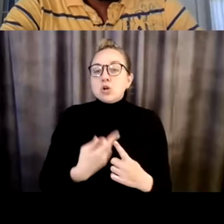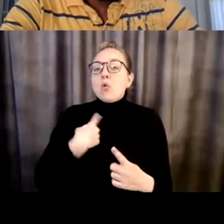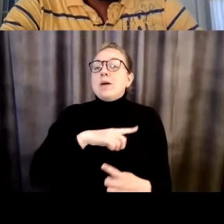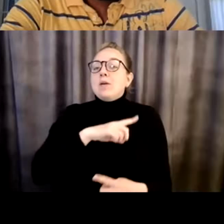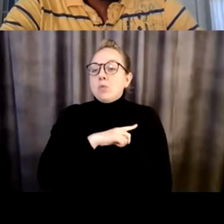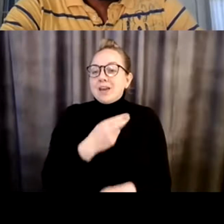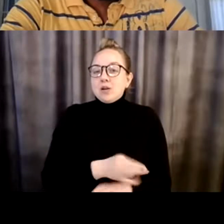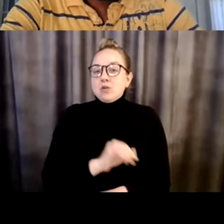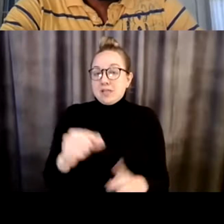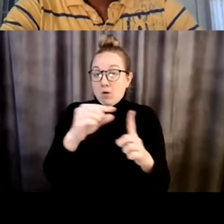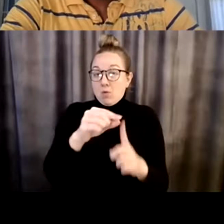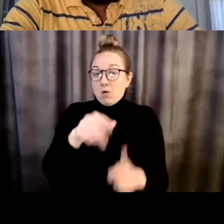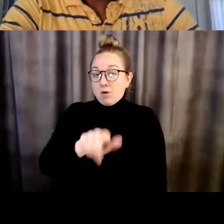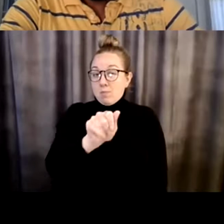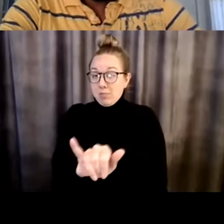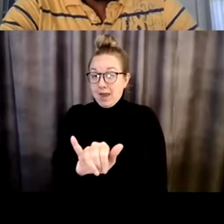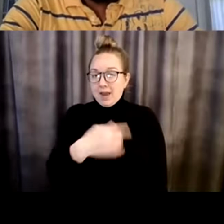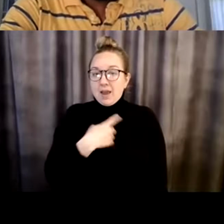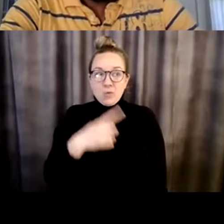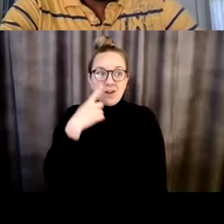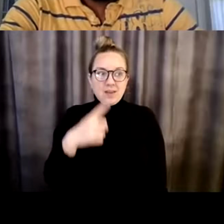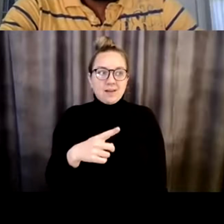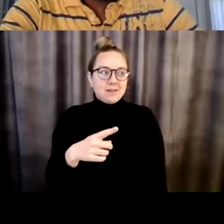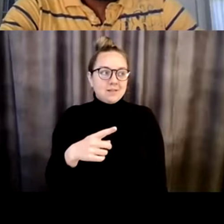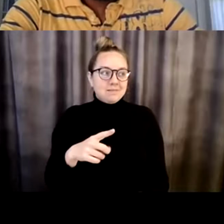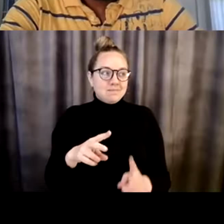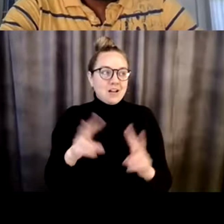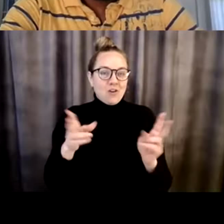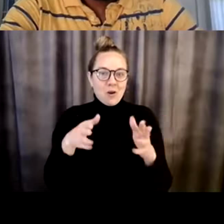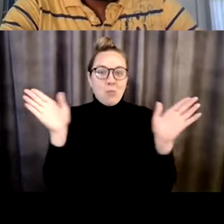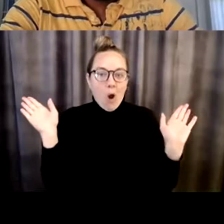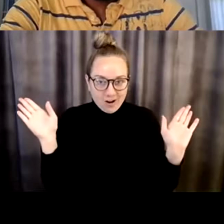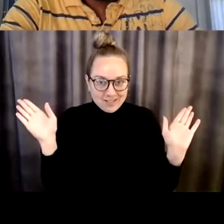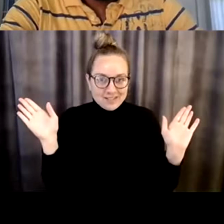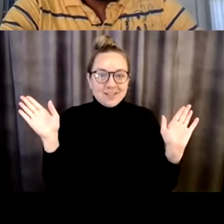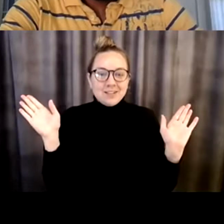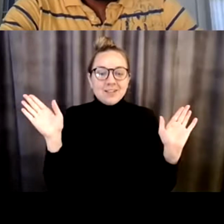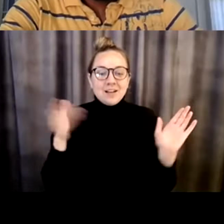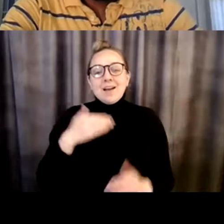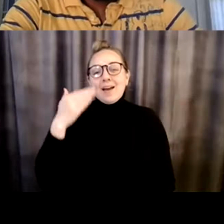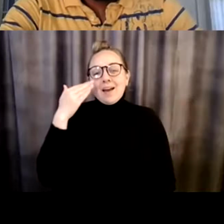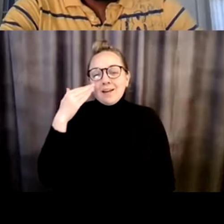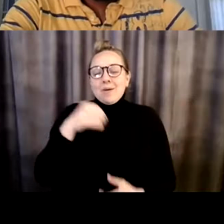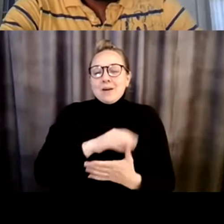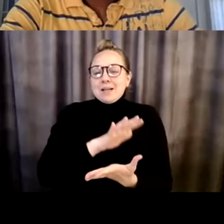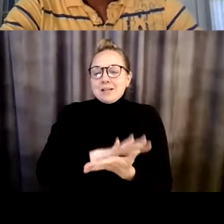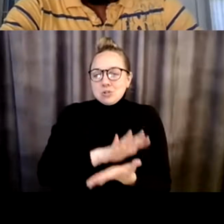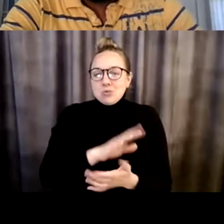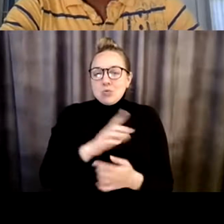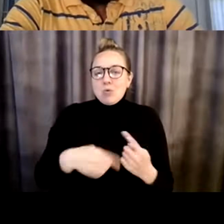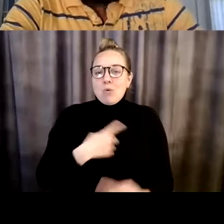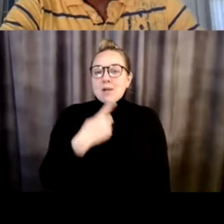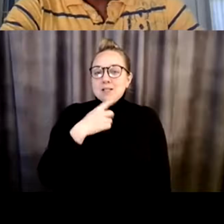thinking very broadly. So I know a lot of times, especially when you talk about play in school, people jump to free